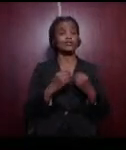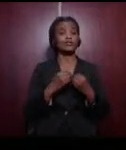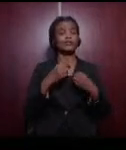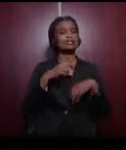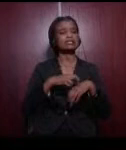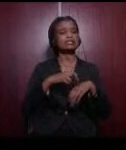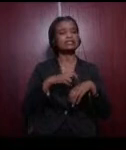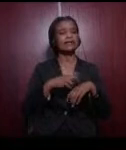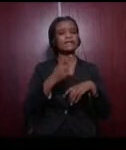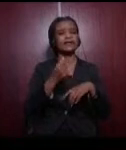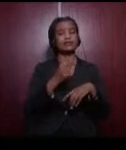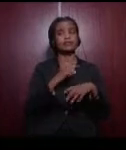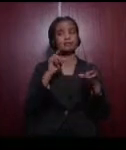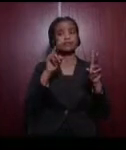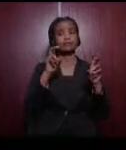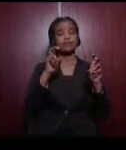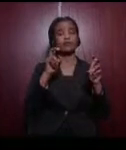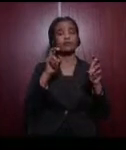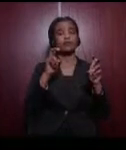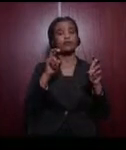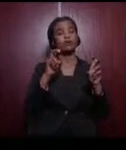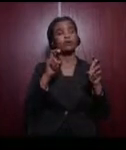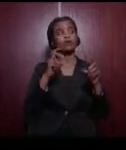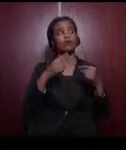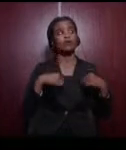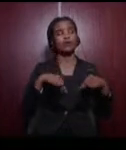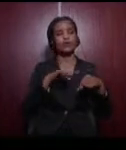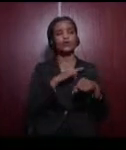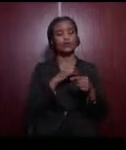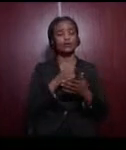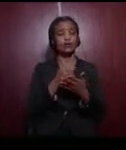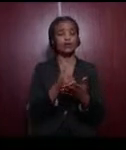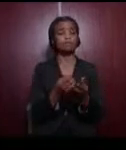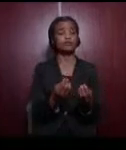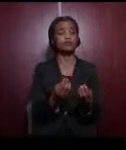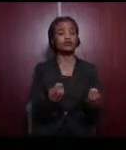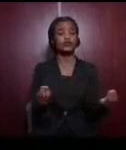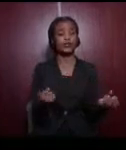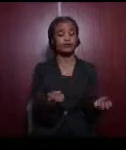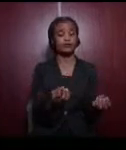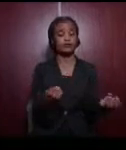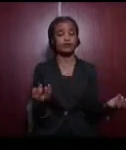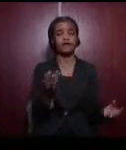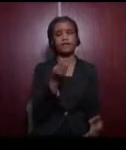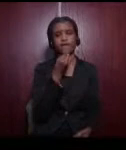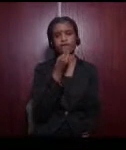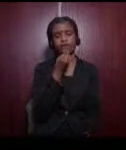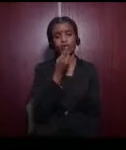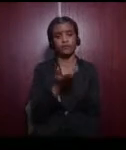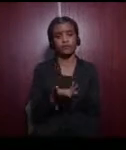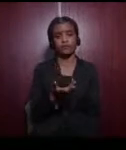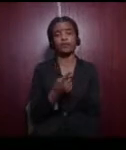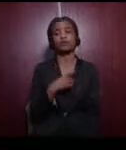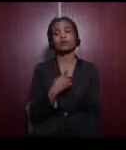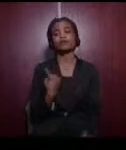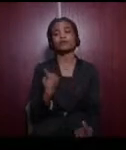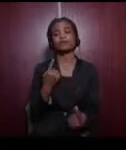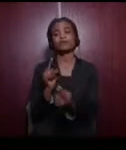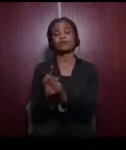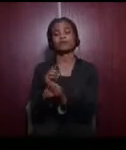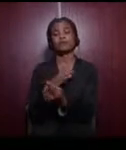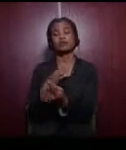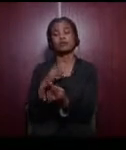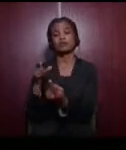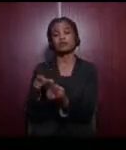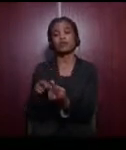something, for Tusabana, basically for Dijo. And then we went to the councillor another